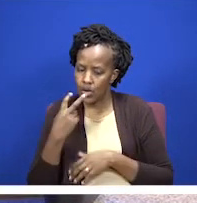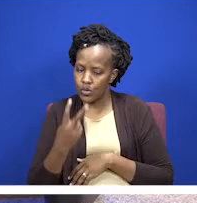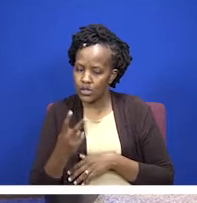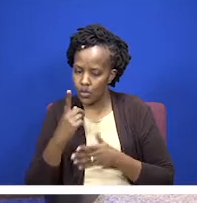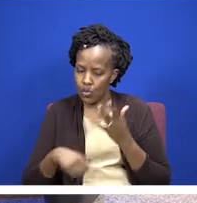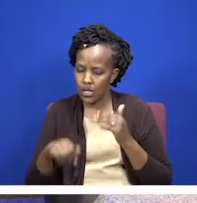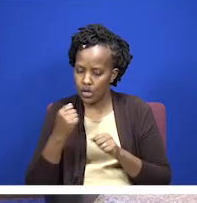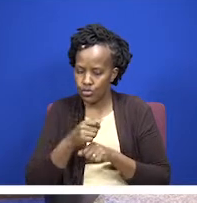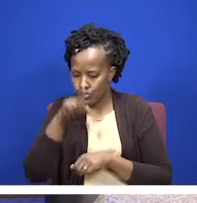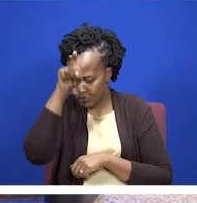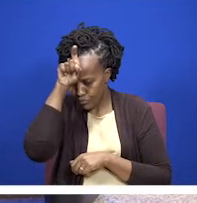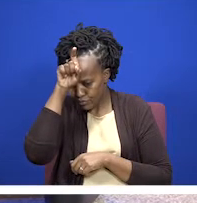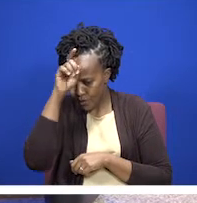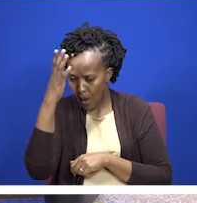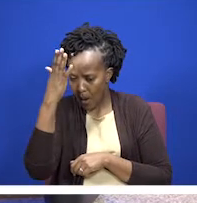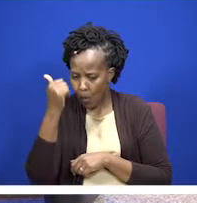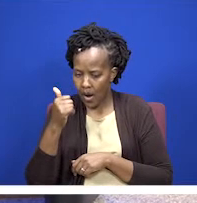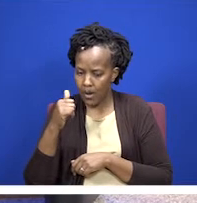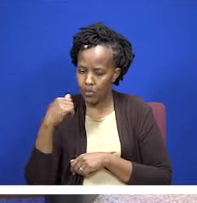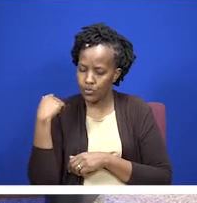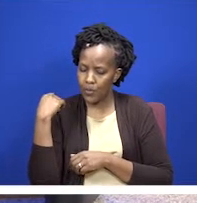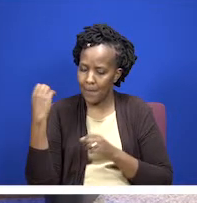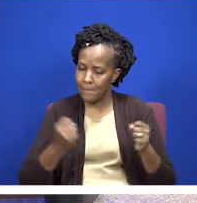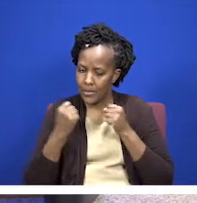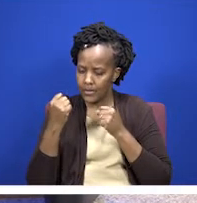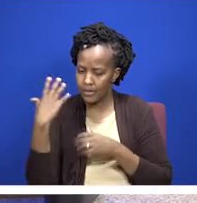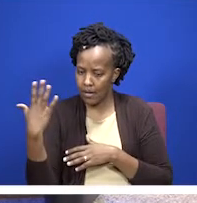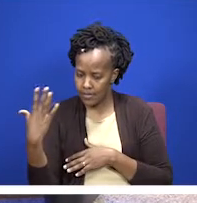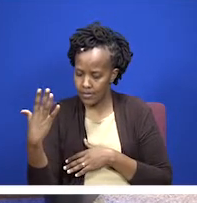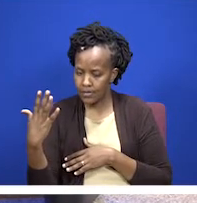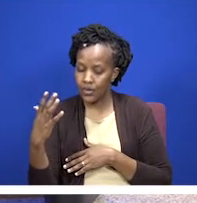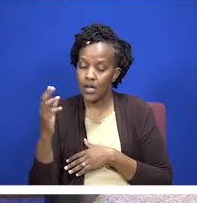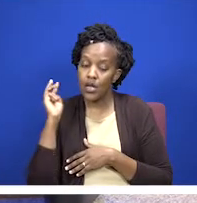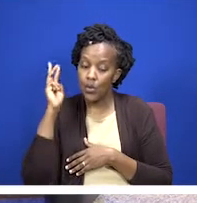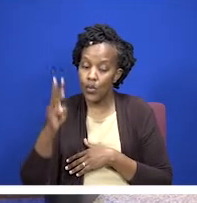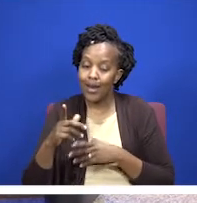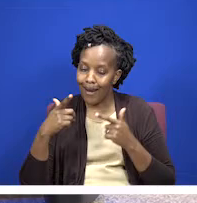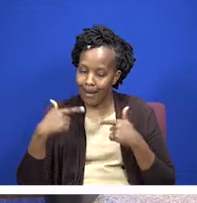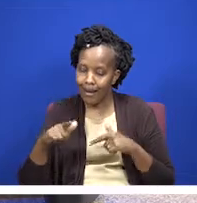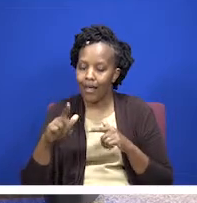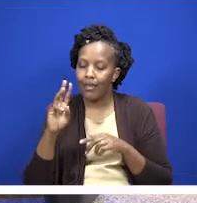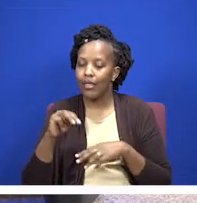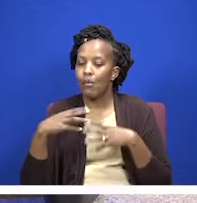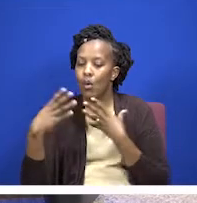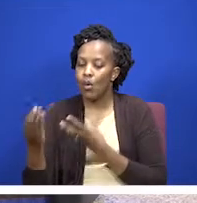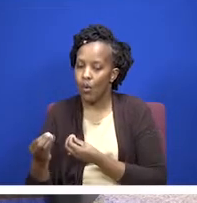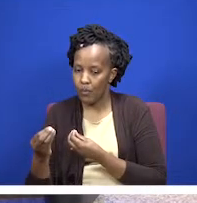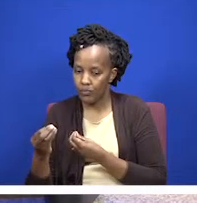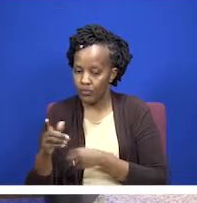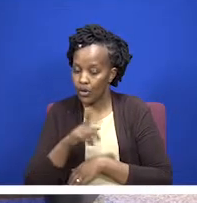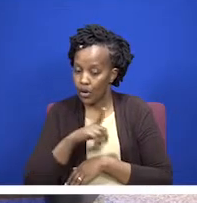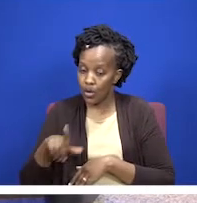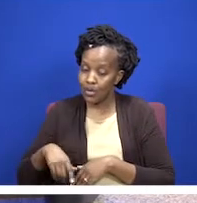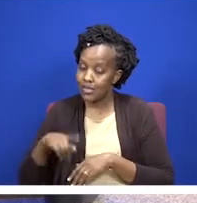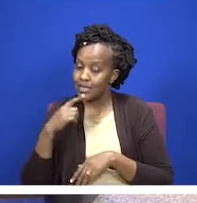Pharaoh. Because of my mighty hand, he will let them go. Because of my mighty hand, he will drive them out of his country." God also said